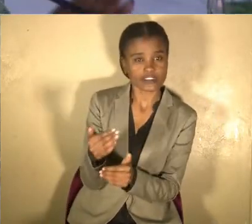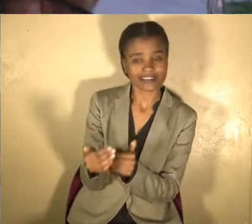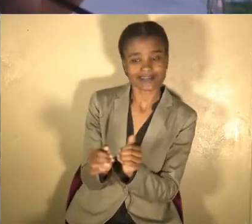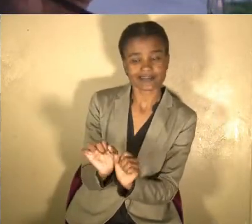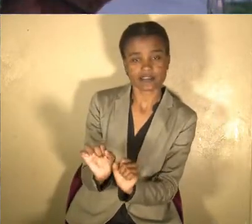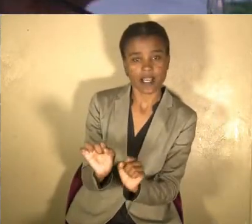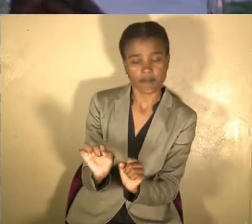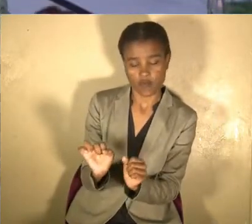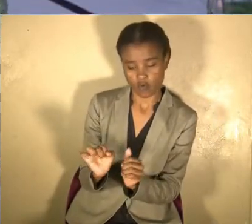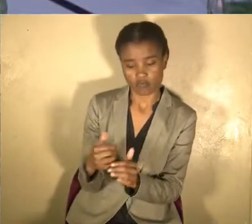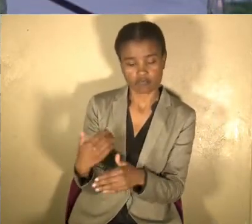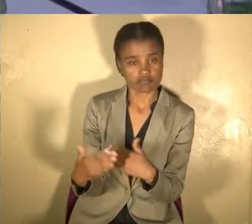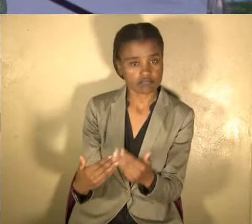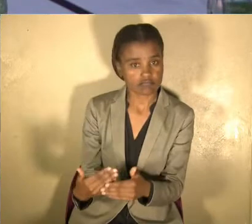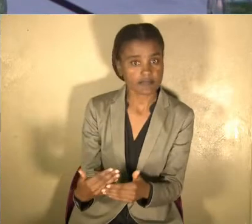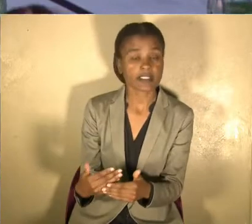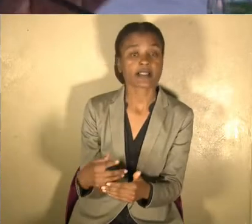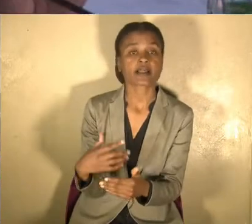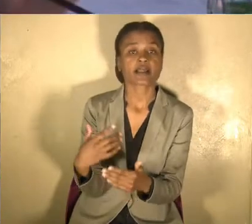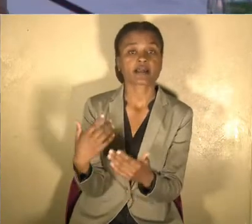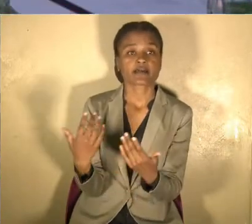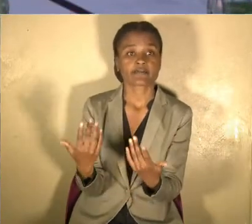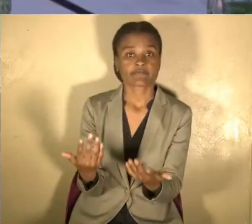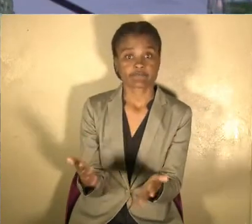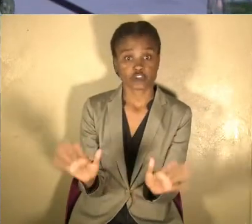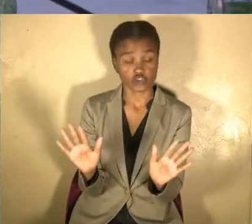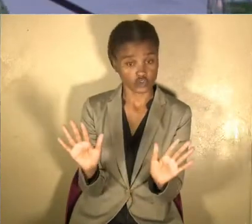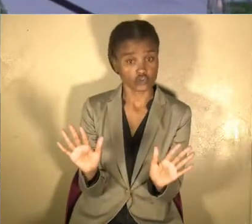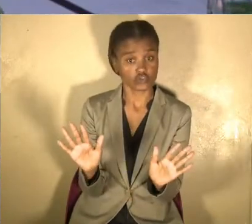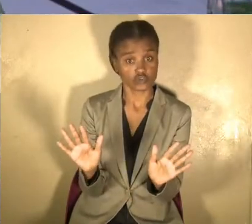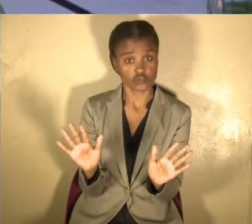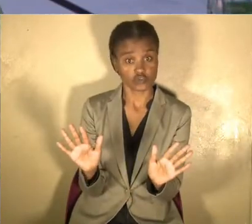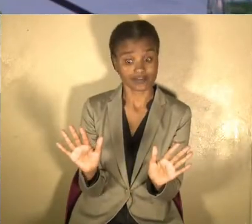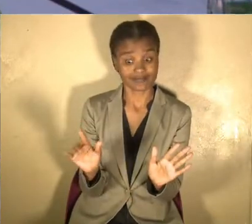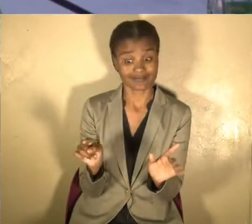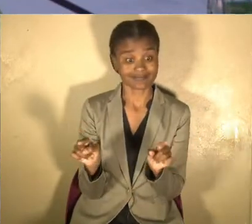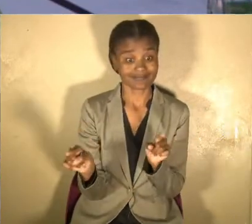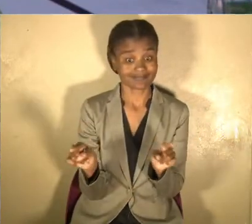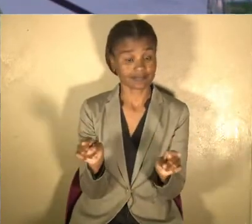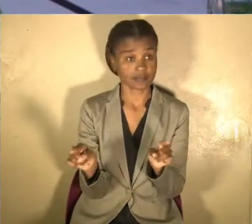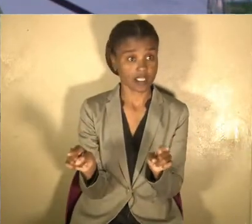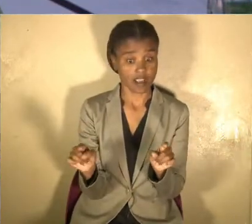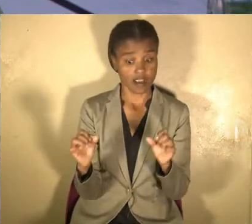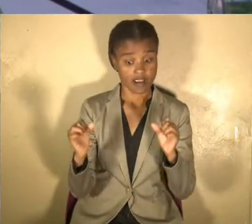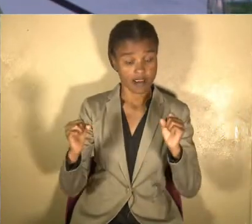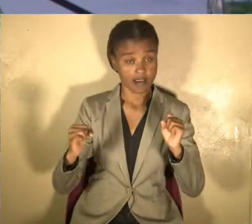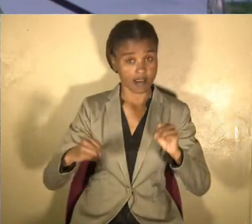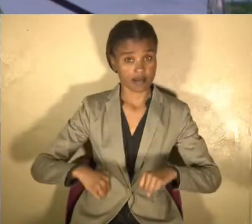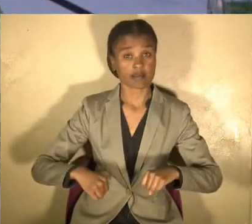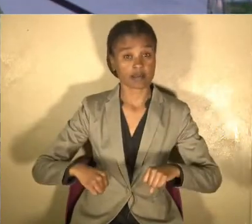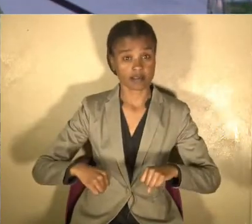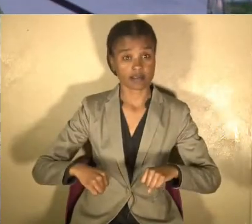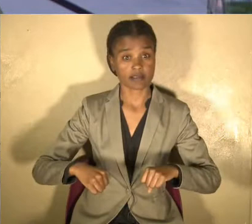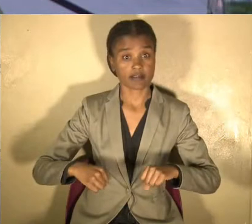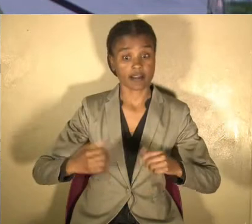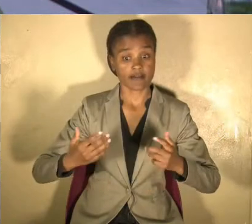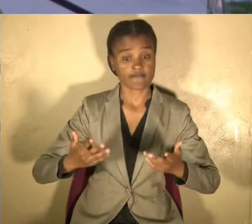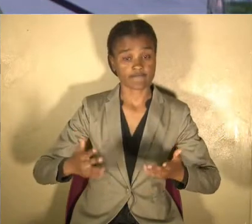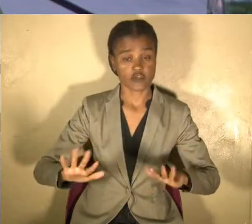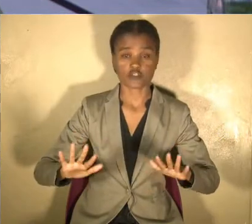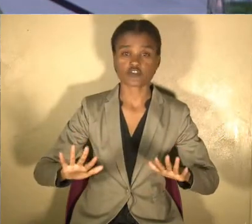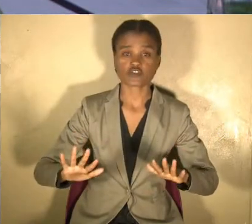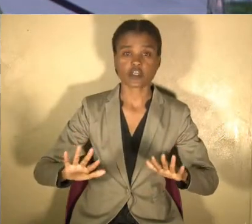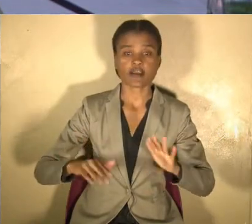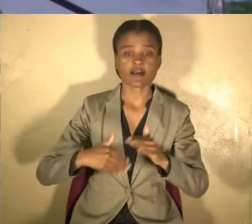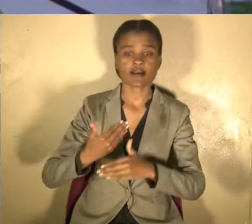processing these amendments. And once the two houses agree, then they will take